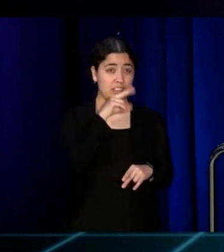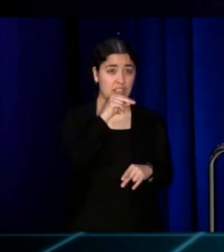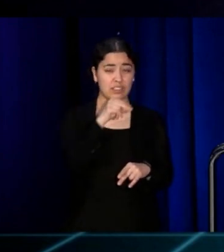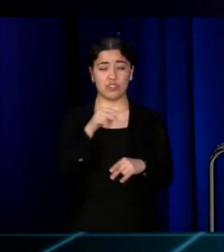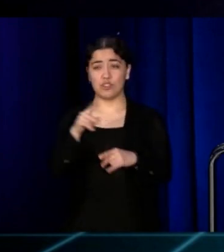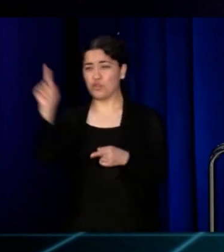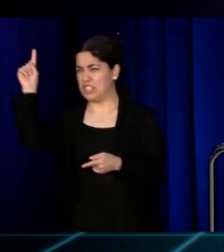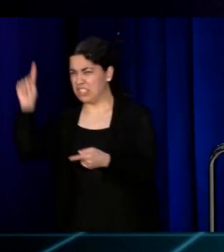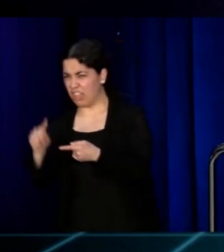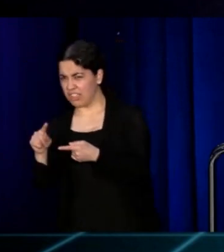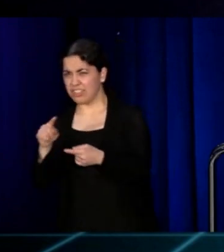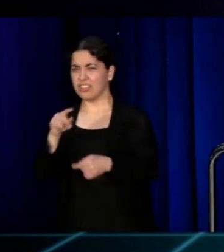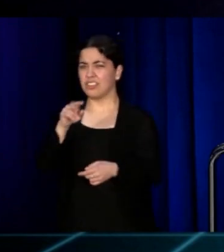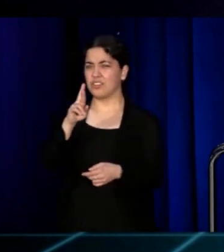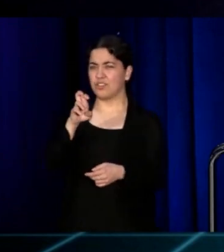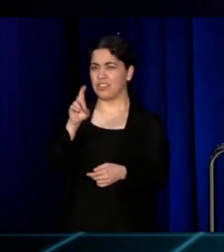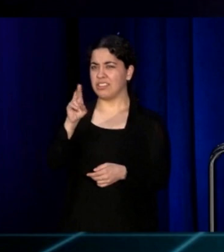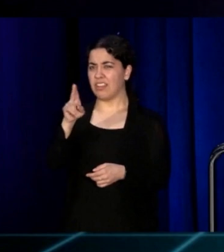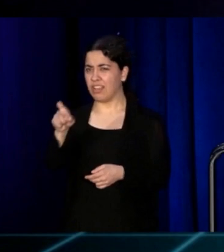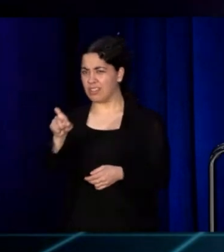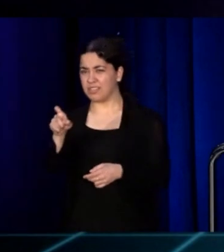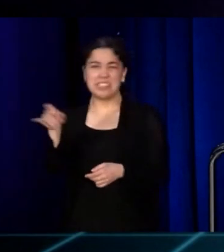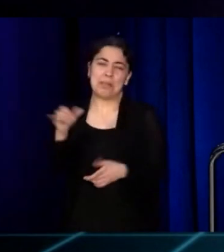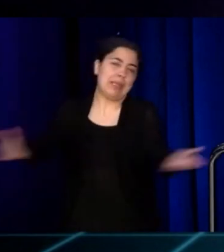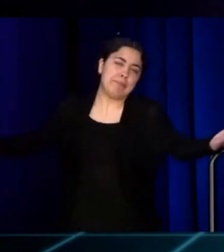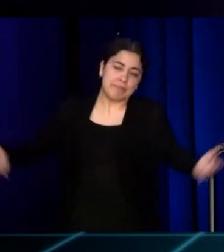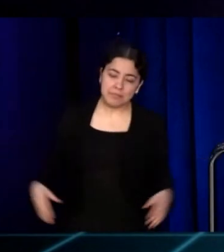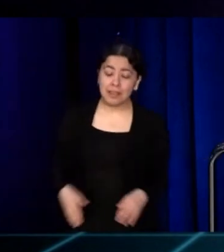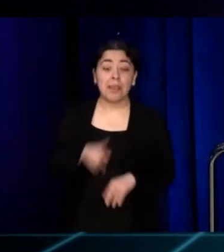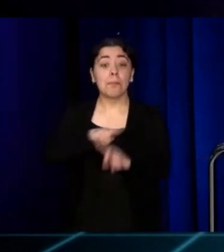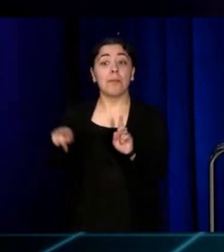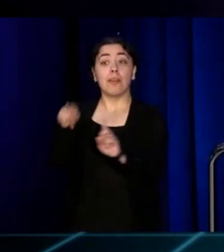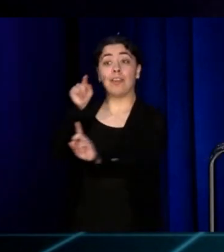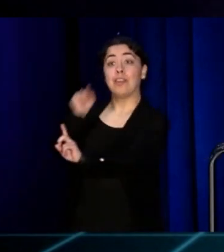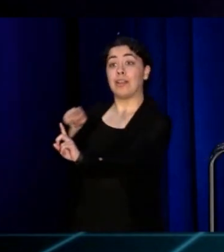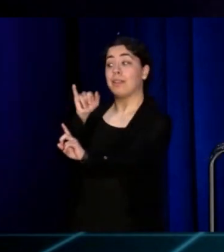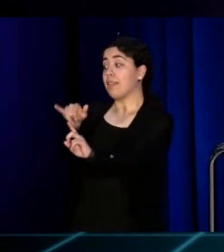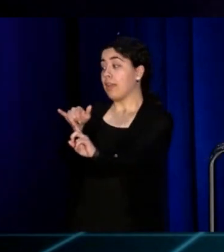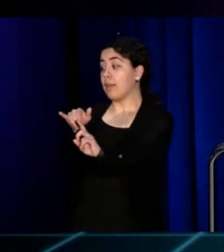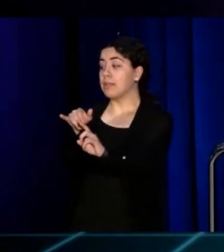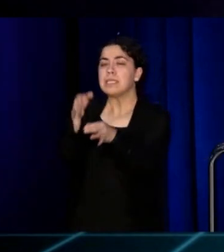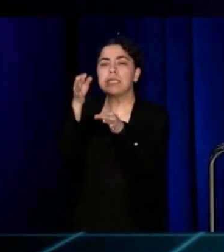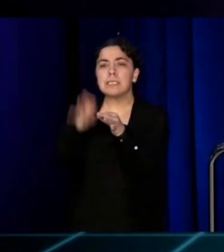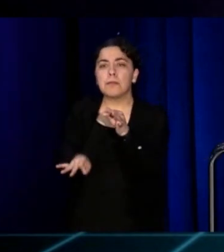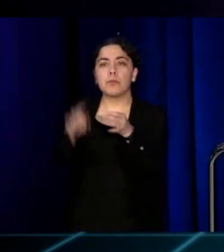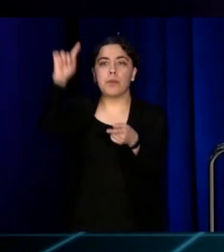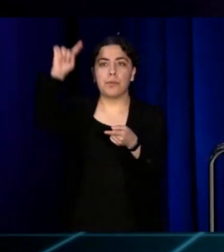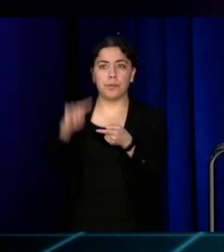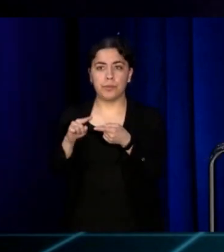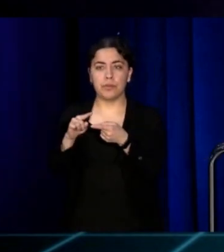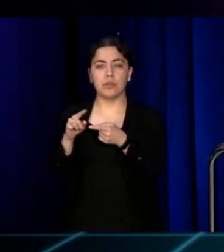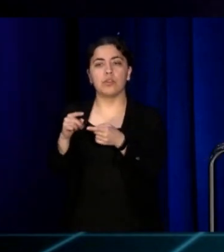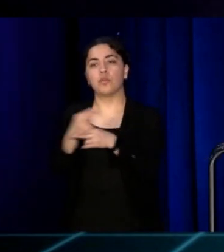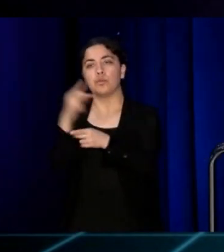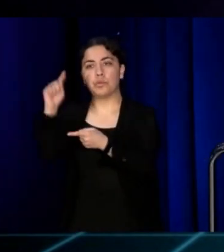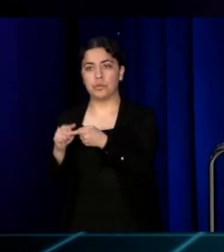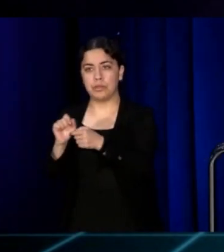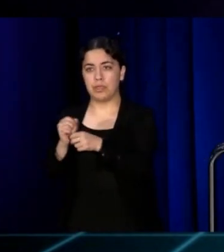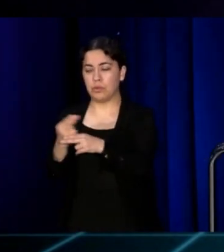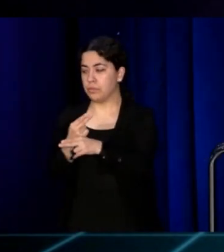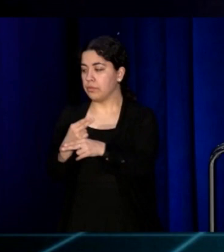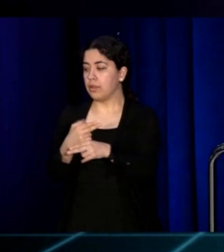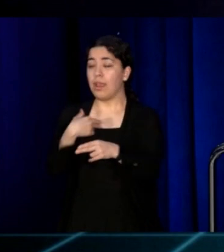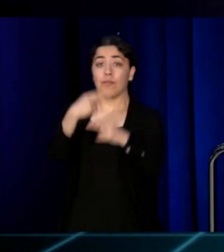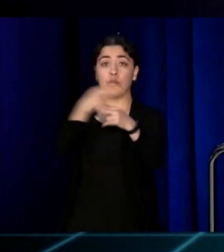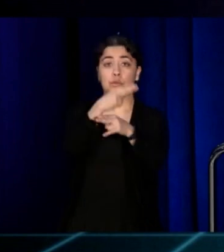thing. Okay. But you know what? Here is really how simple useReducer can be. Like you have these useDates and then